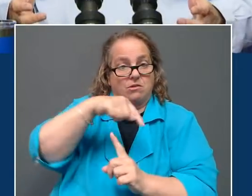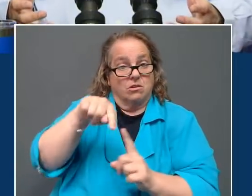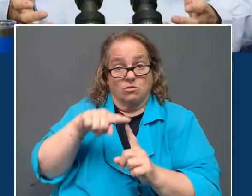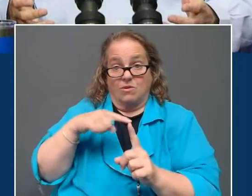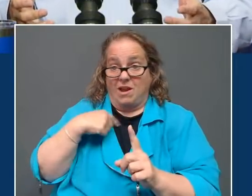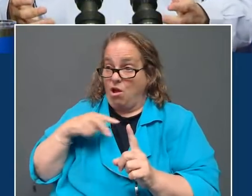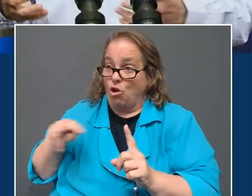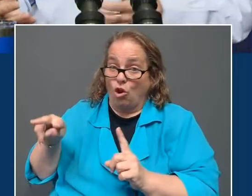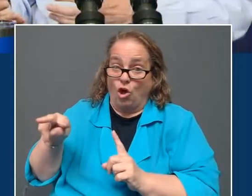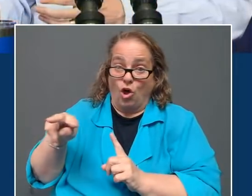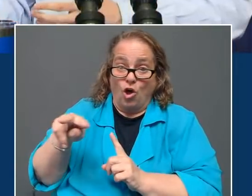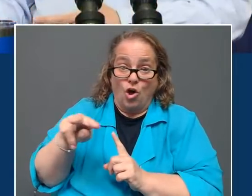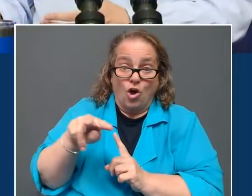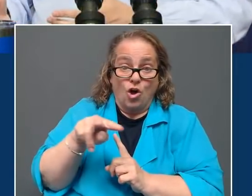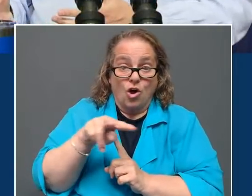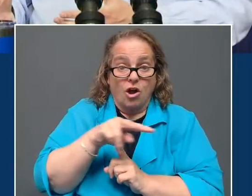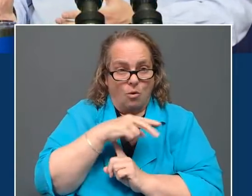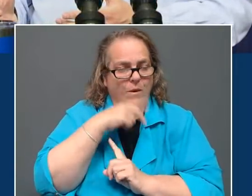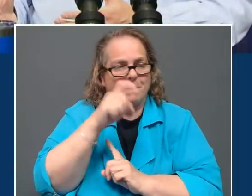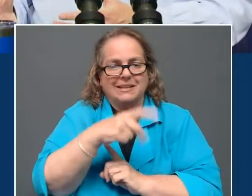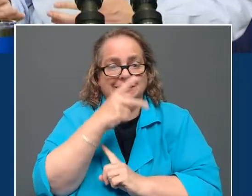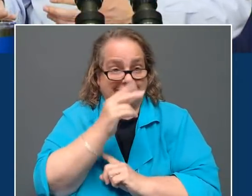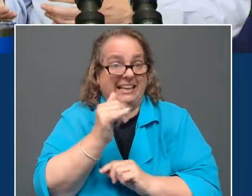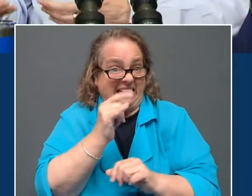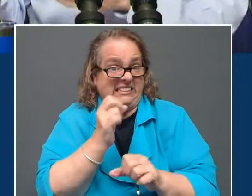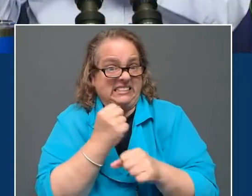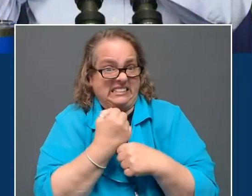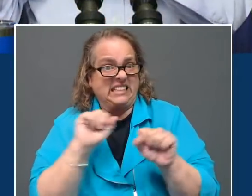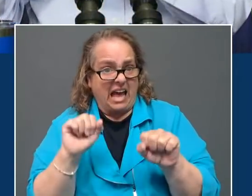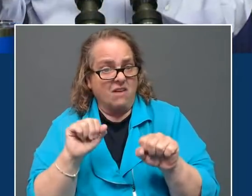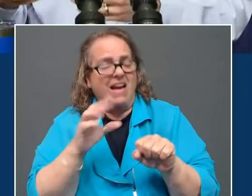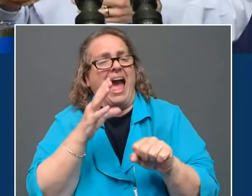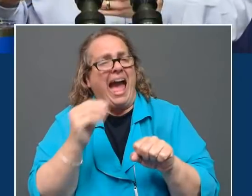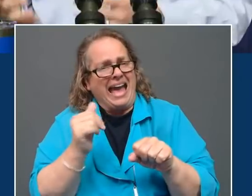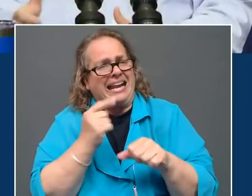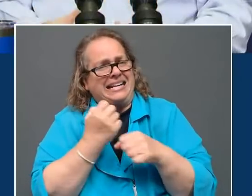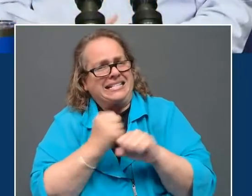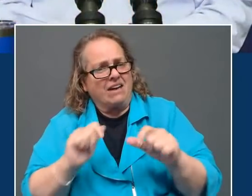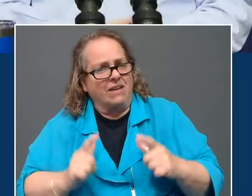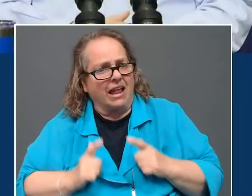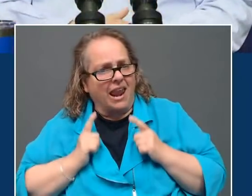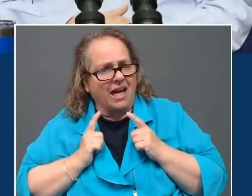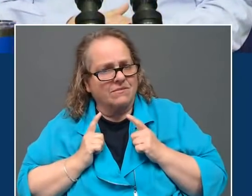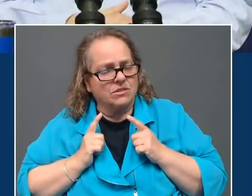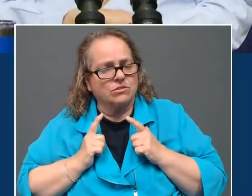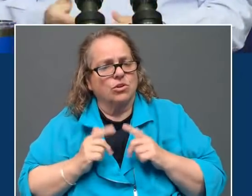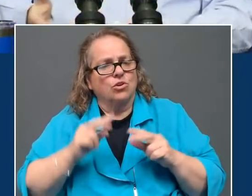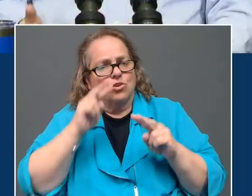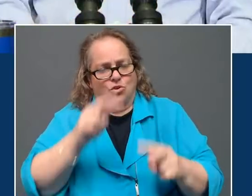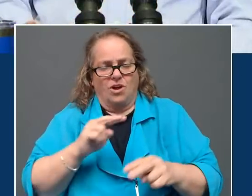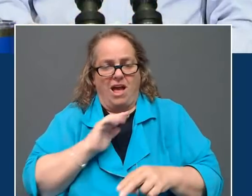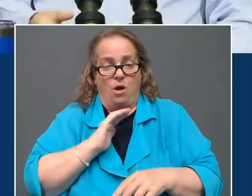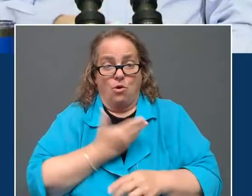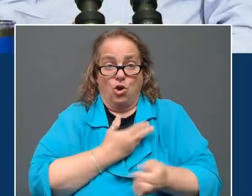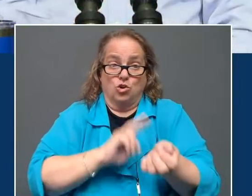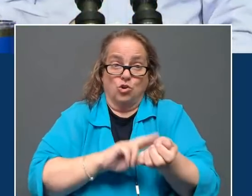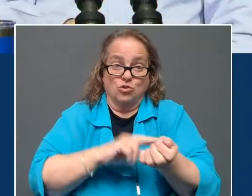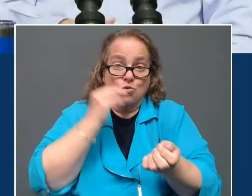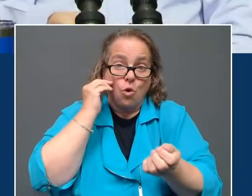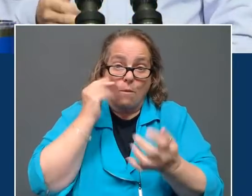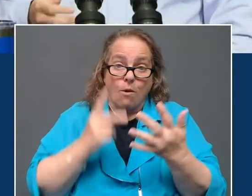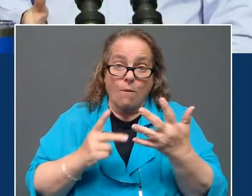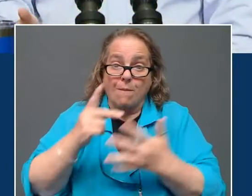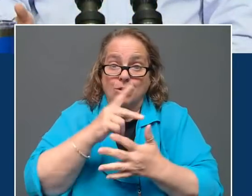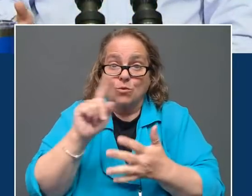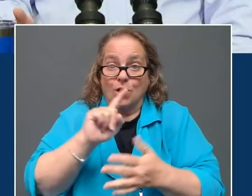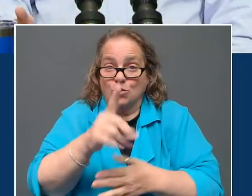safe, but it's saving lives. Look at our long-term care population where you'll see we